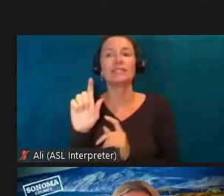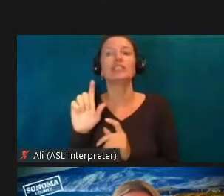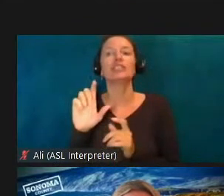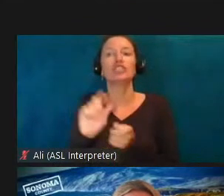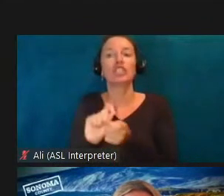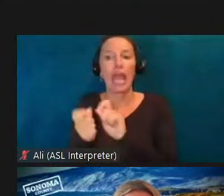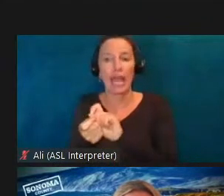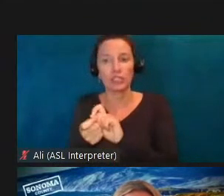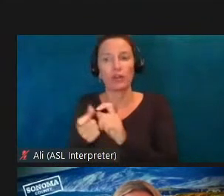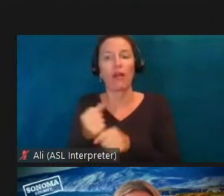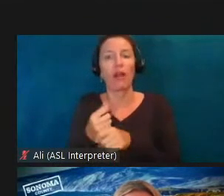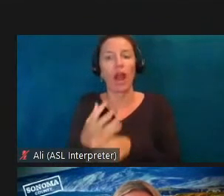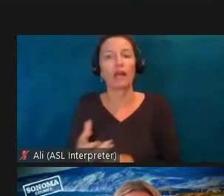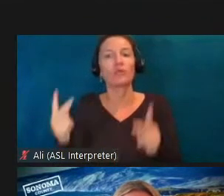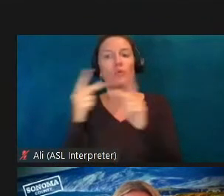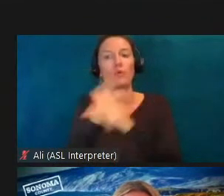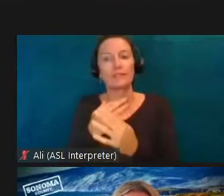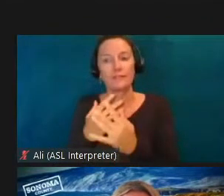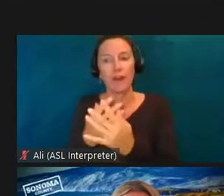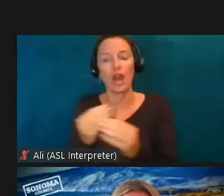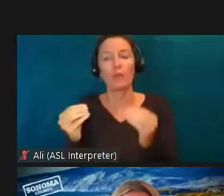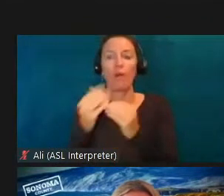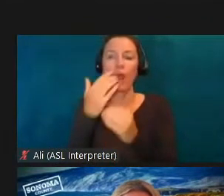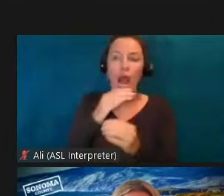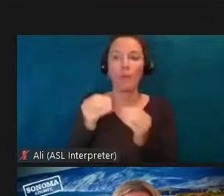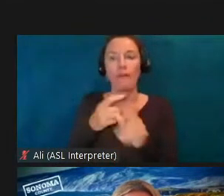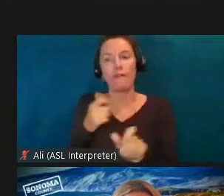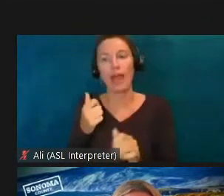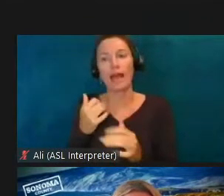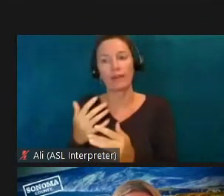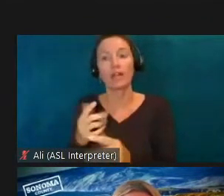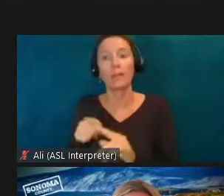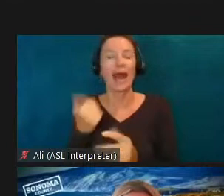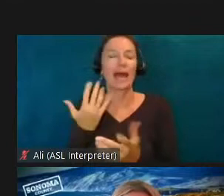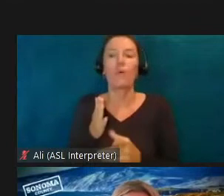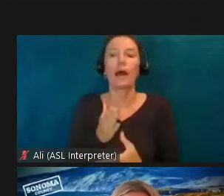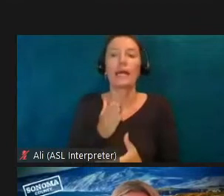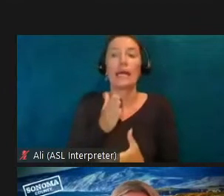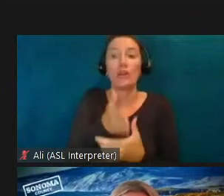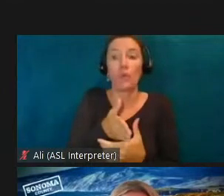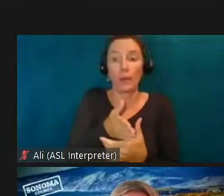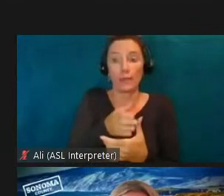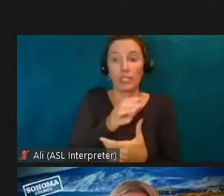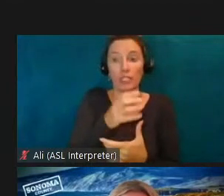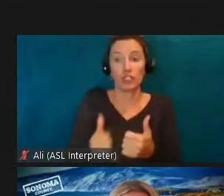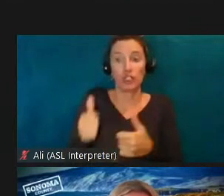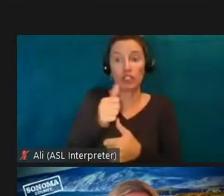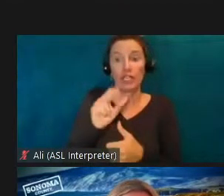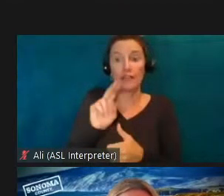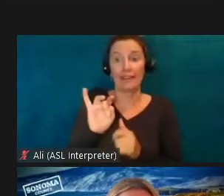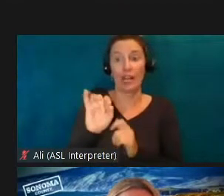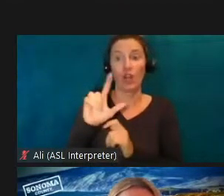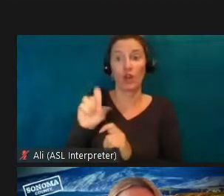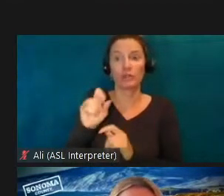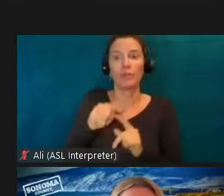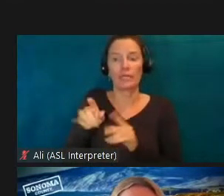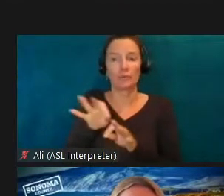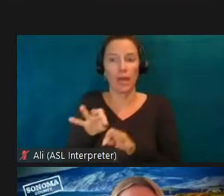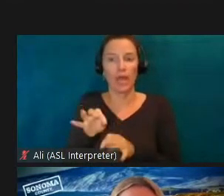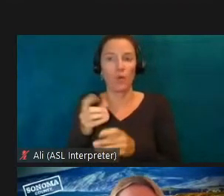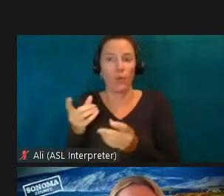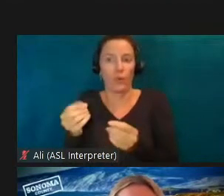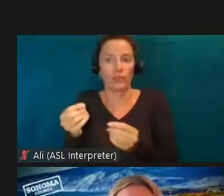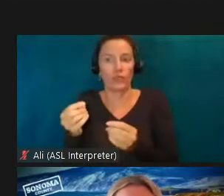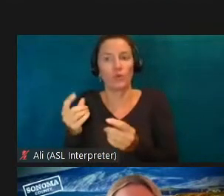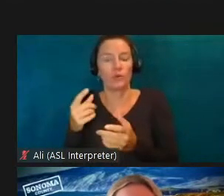and faster. Chief Nichols, I did not want to interrupt you, sir, but just wanted to talk about where we've been and where we need to continue to go. Chief Nichols, I don't know if